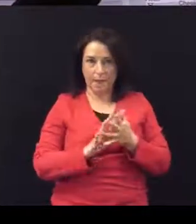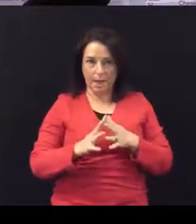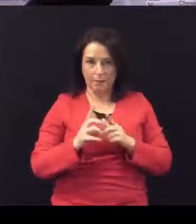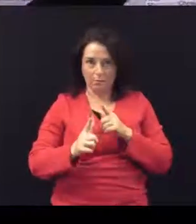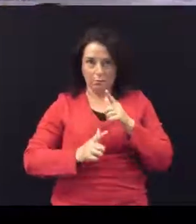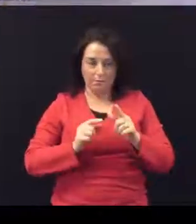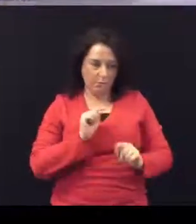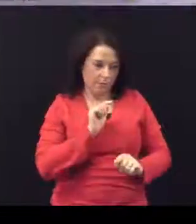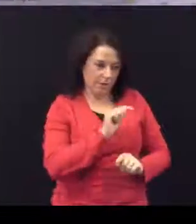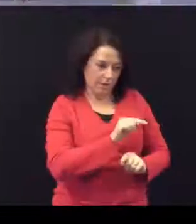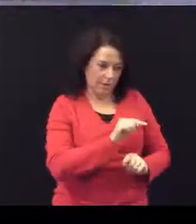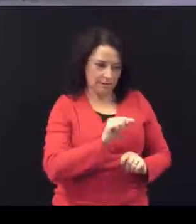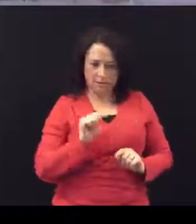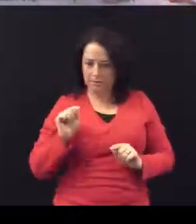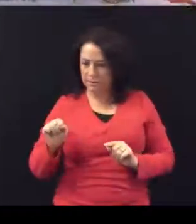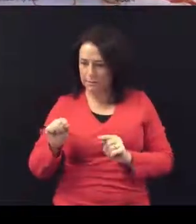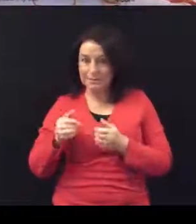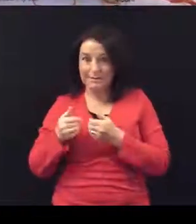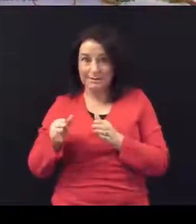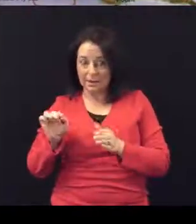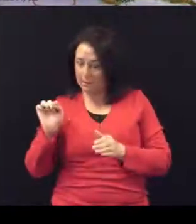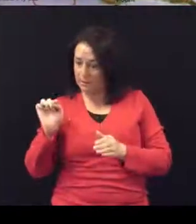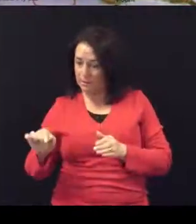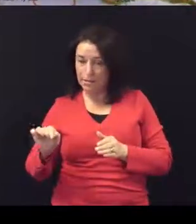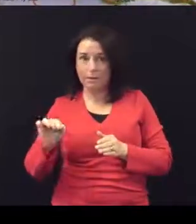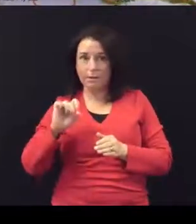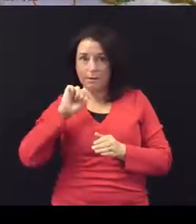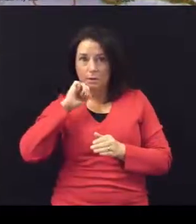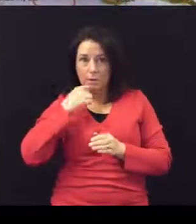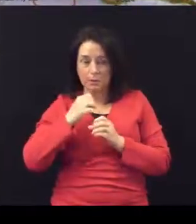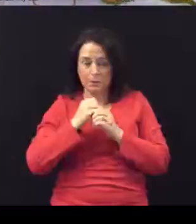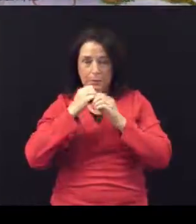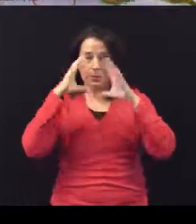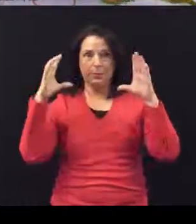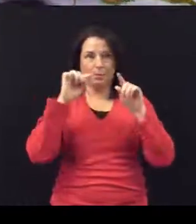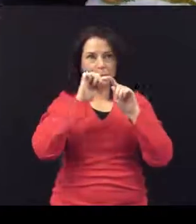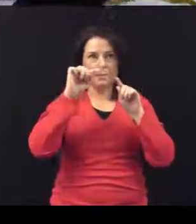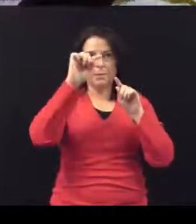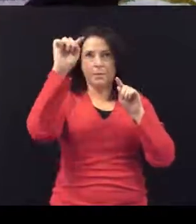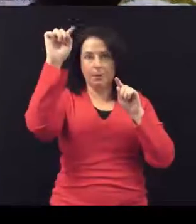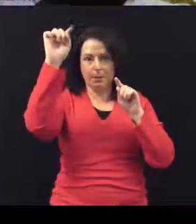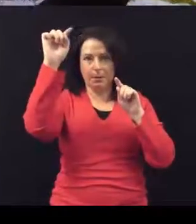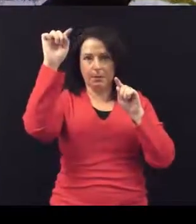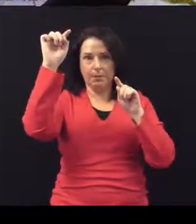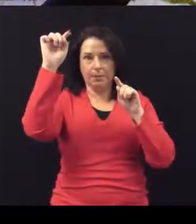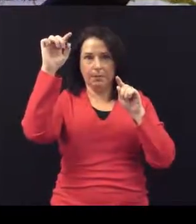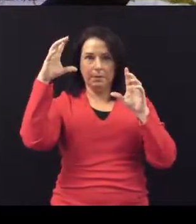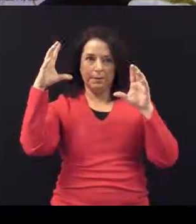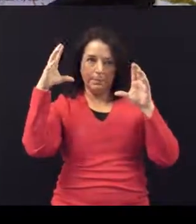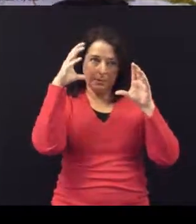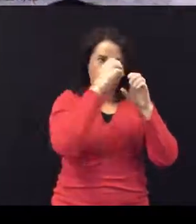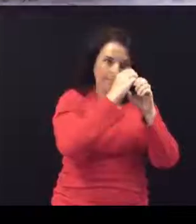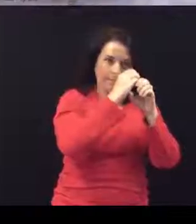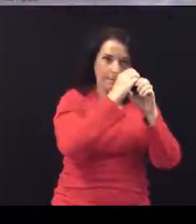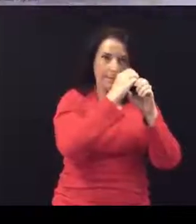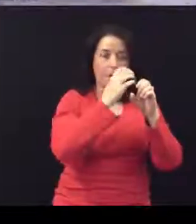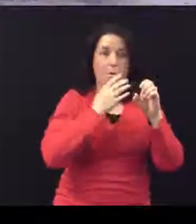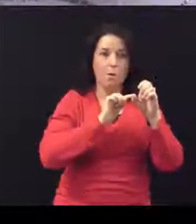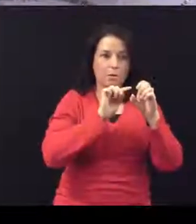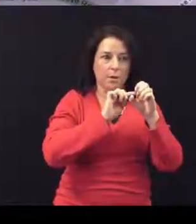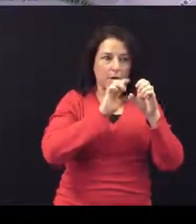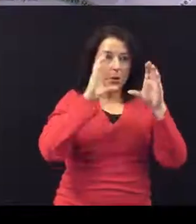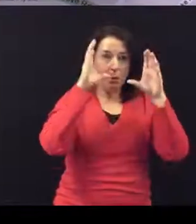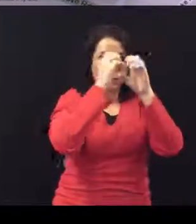Start button to begin your journey. The Maps app will now zoom down to the first part of your journey. To see the next part of the